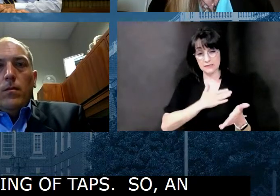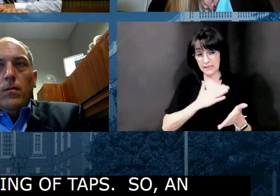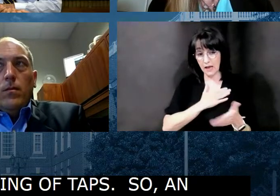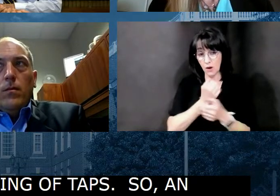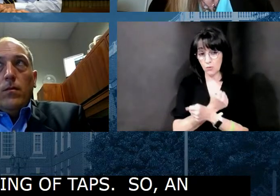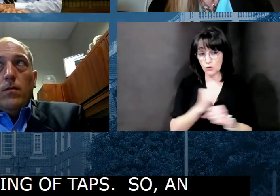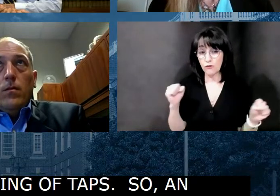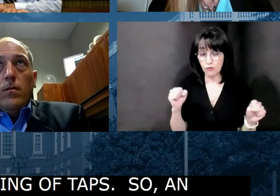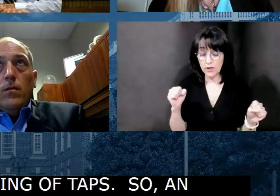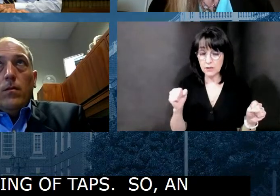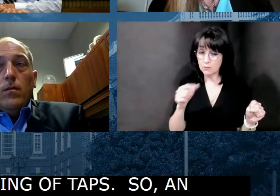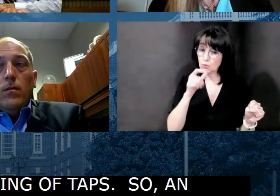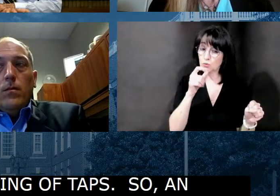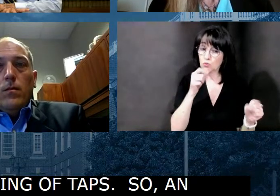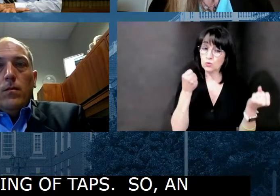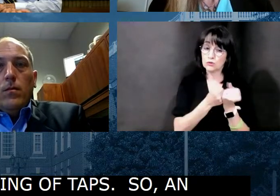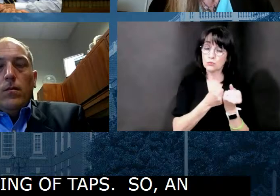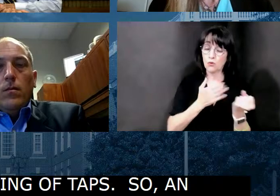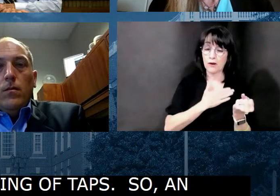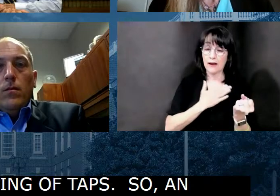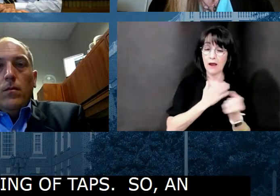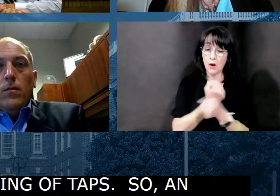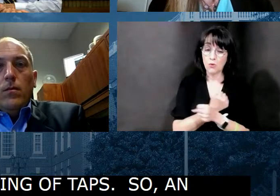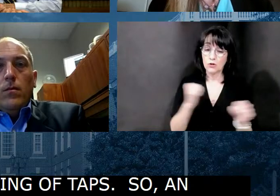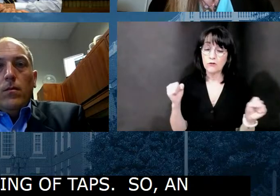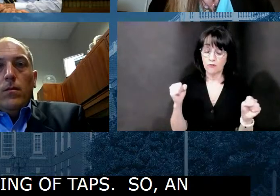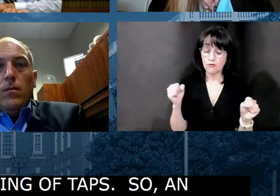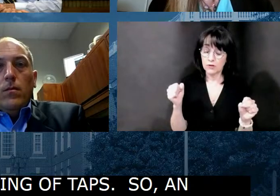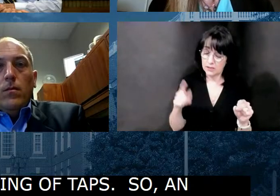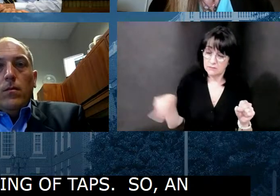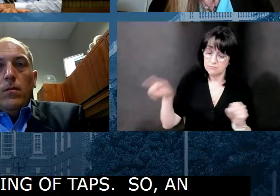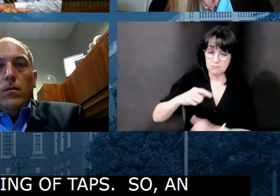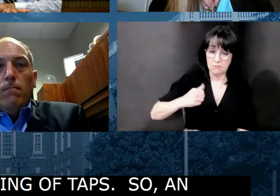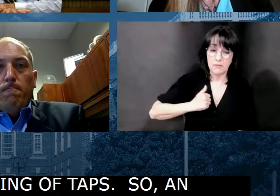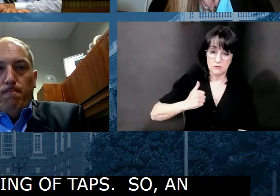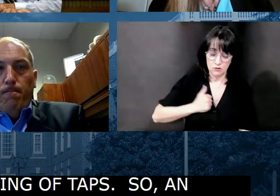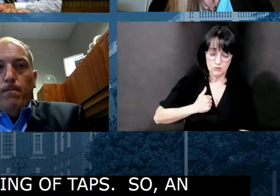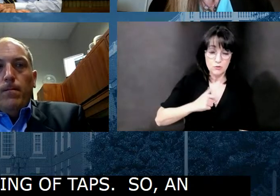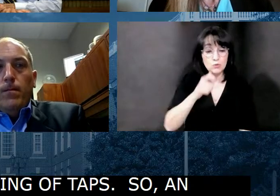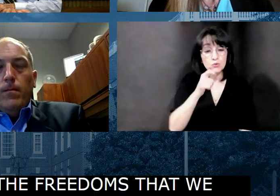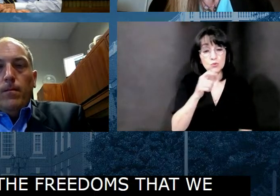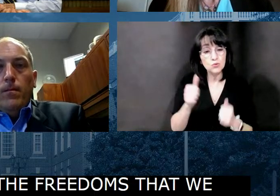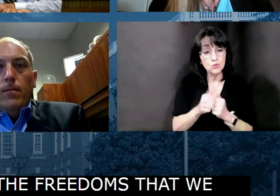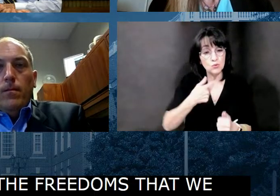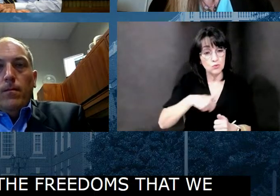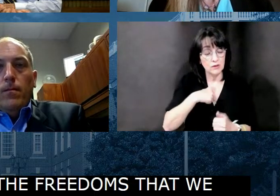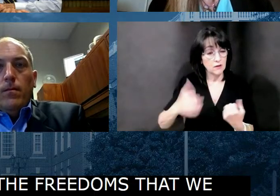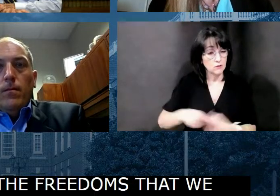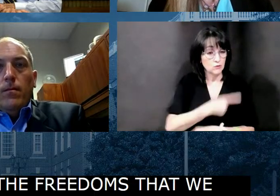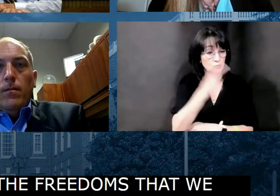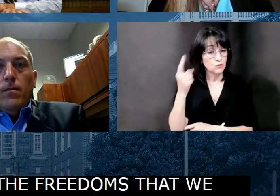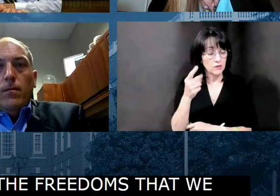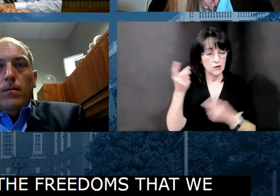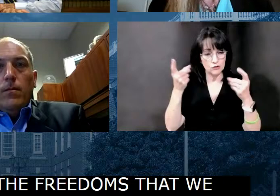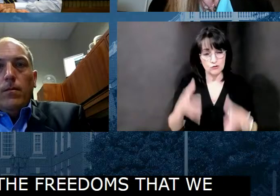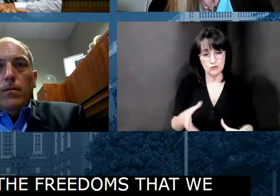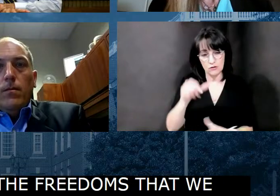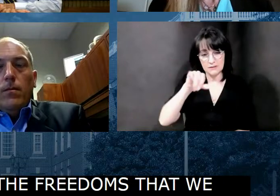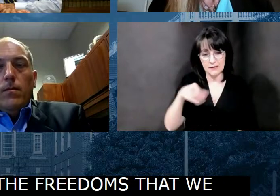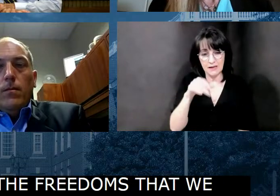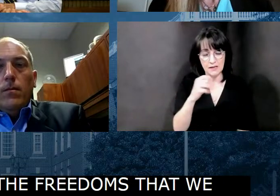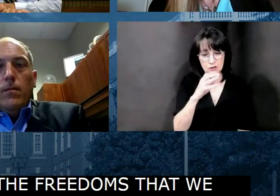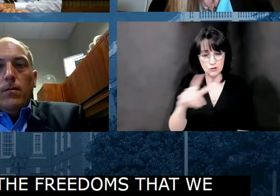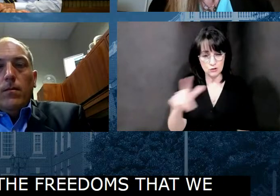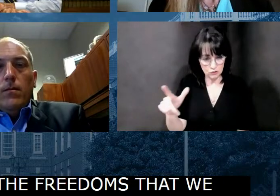it. We're joined again today by Director A.J. Shaw from the Delaware Emergency